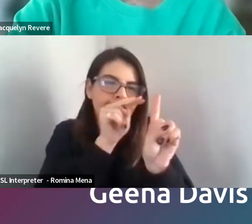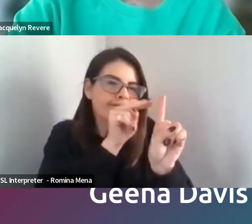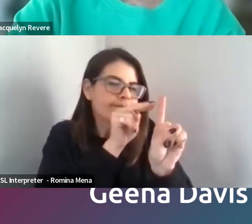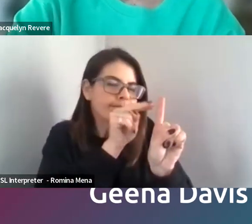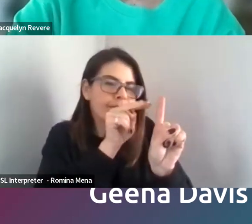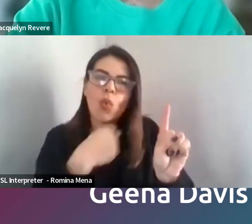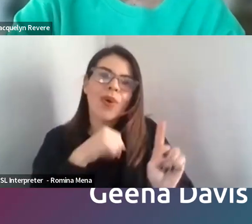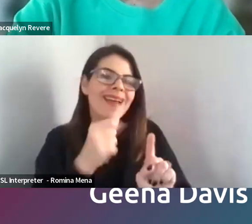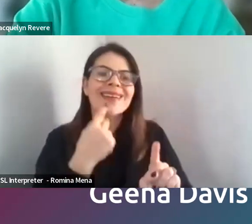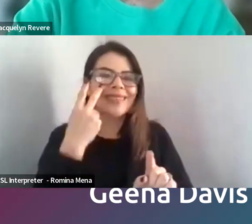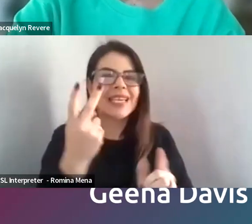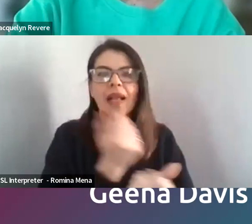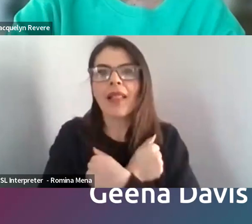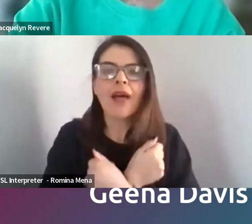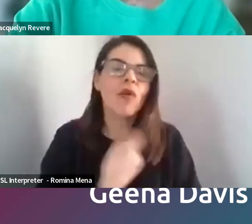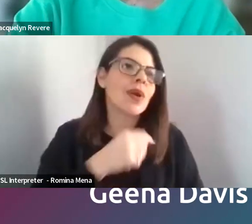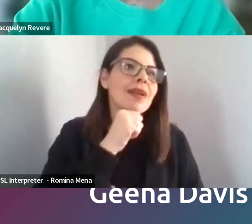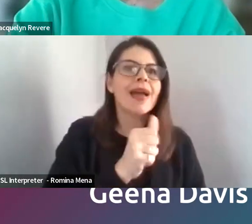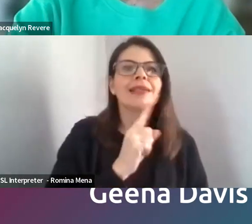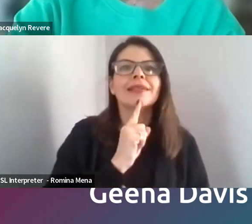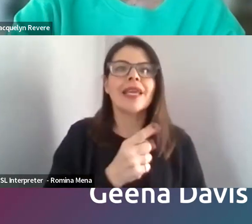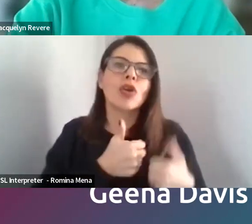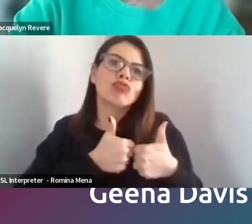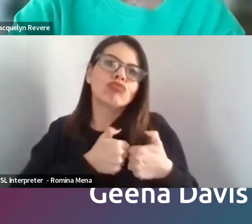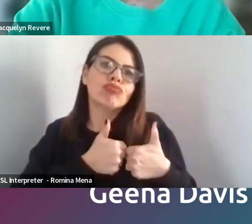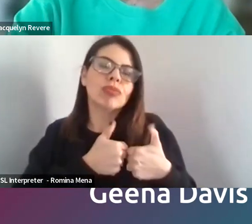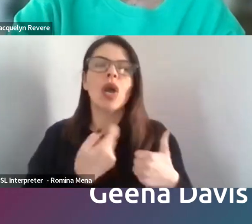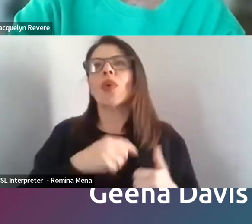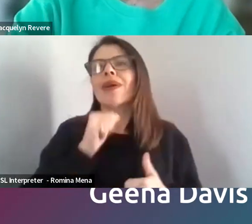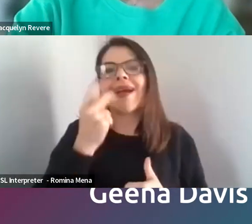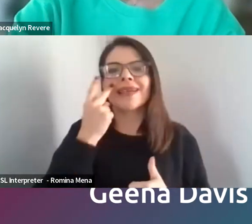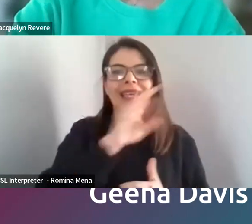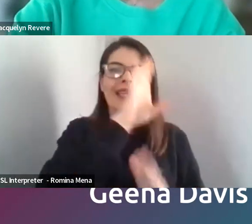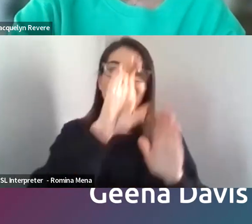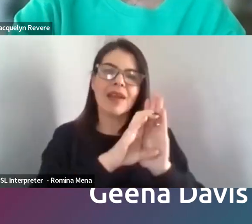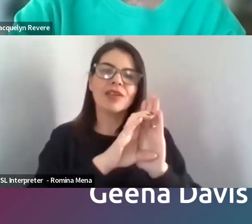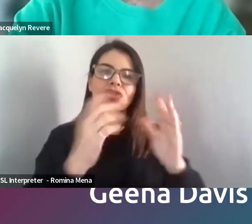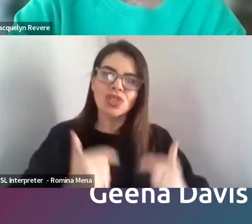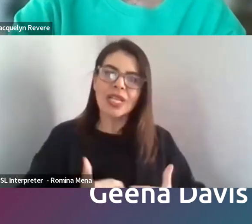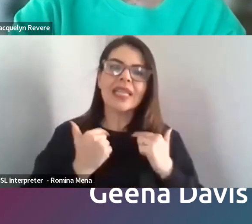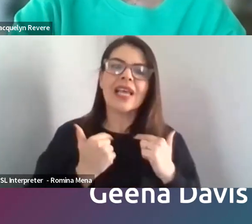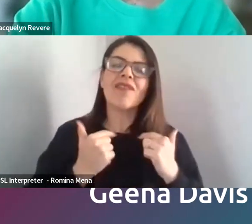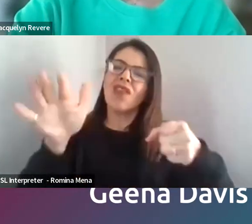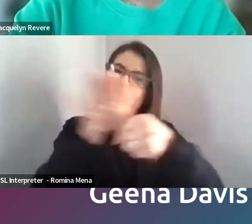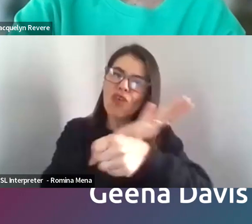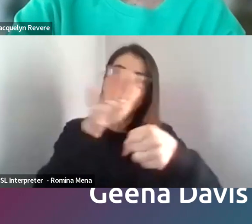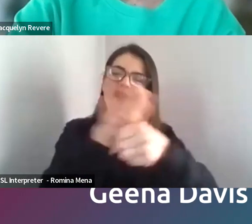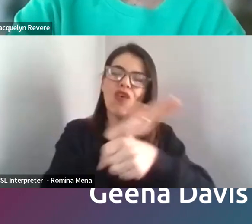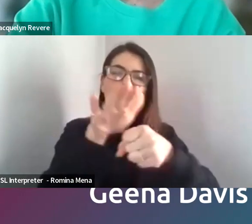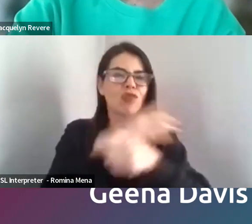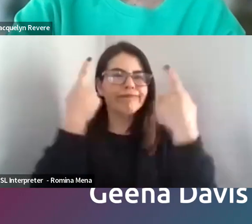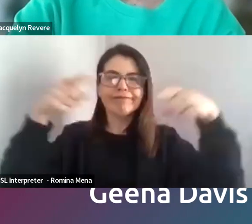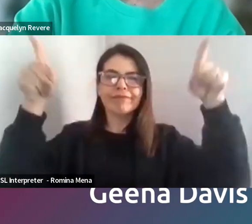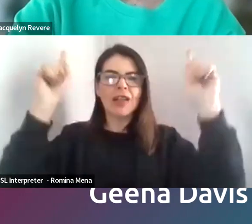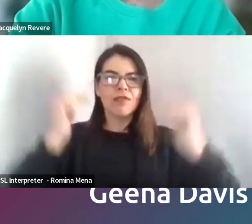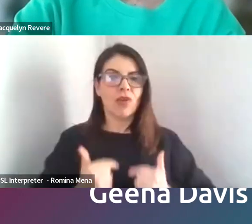seeing love. We're not seeing romance. We're not seeing these characters live out a full, abundant life.